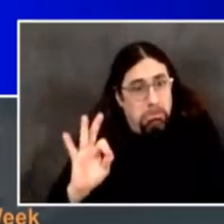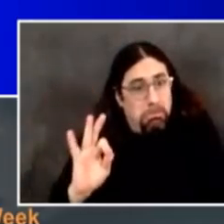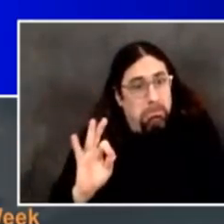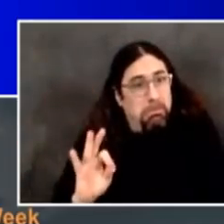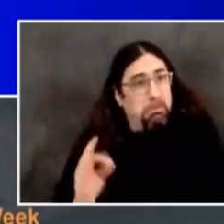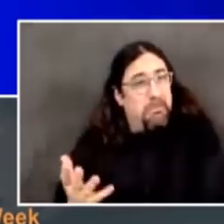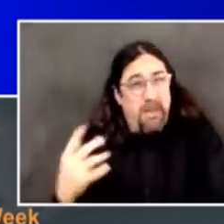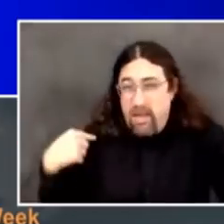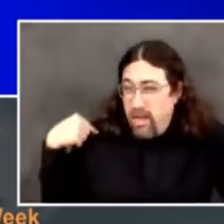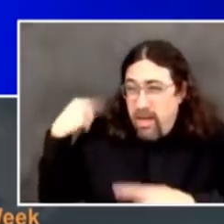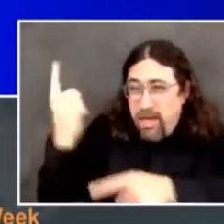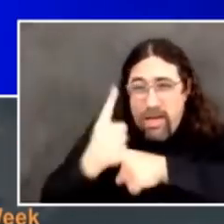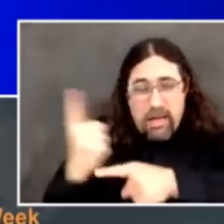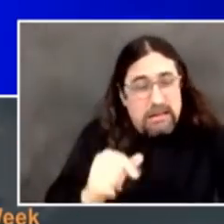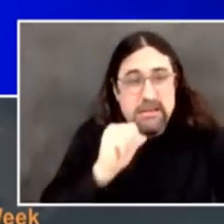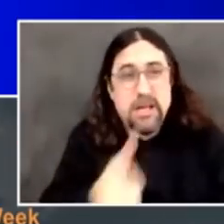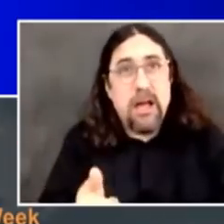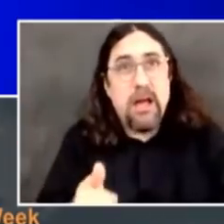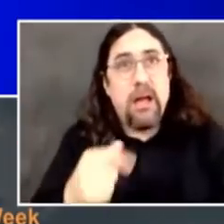surgical gowns, the whole set.